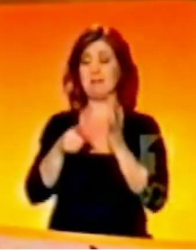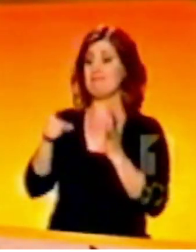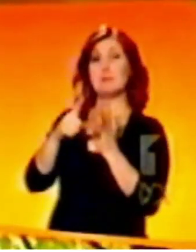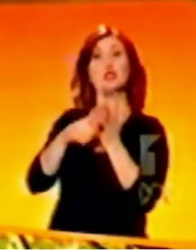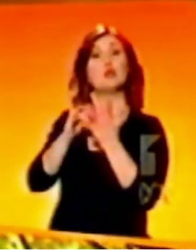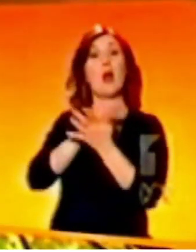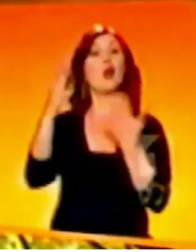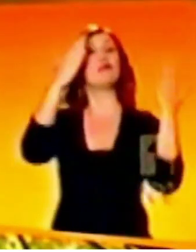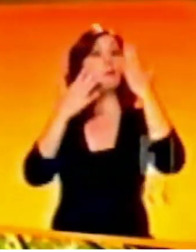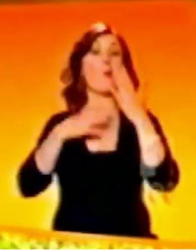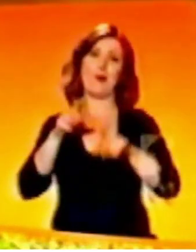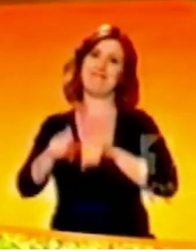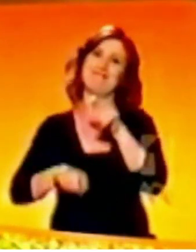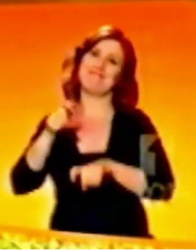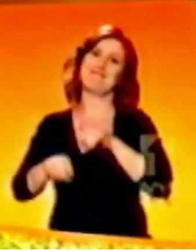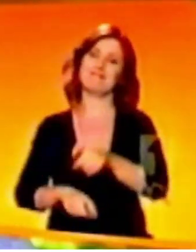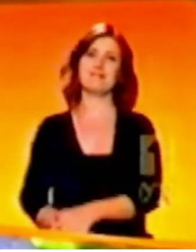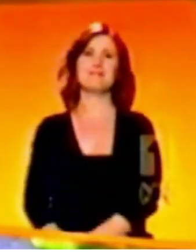bicycle.